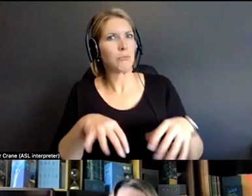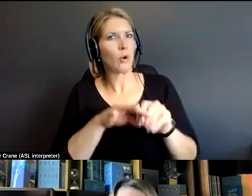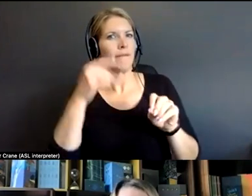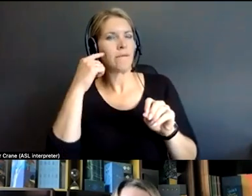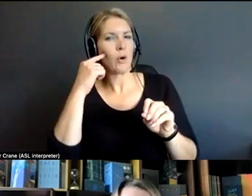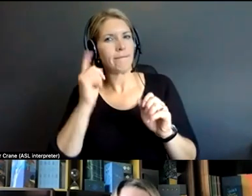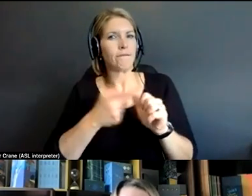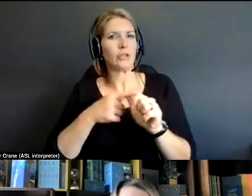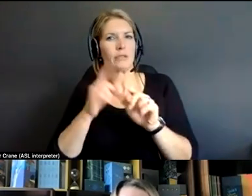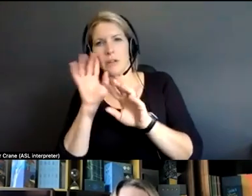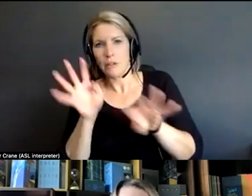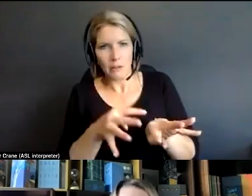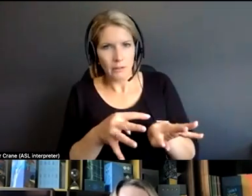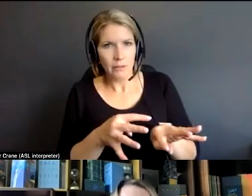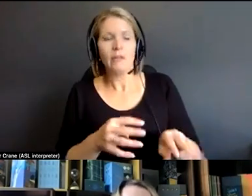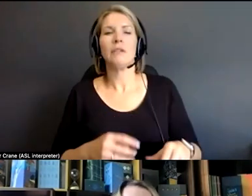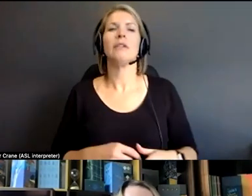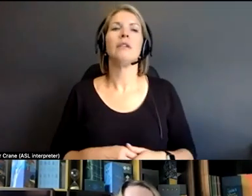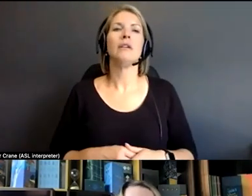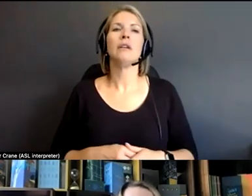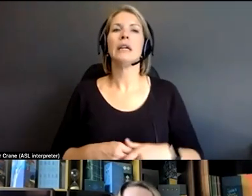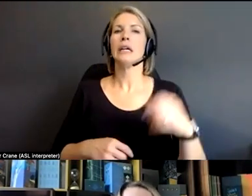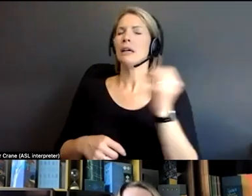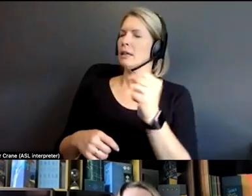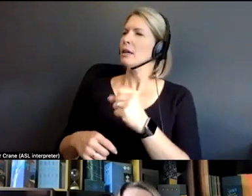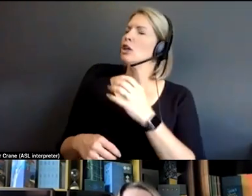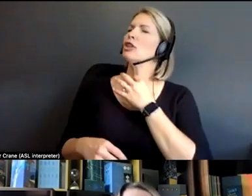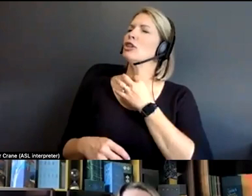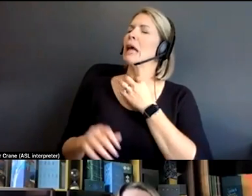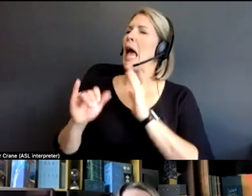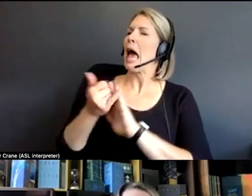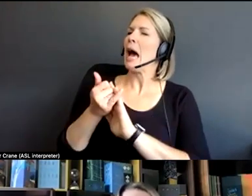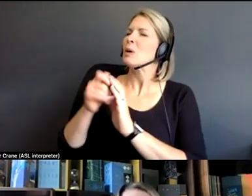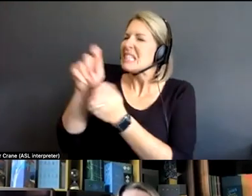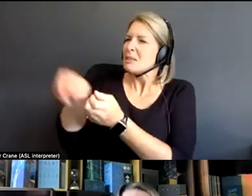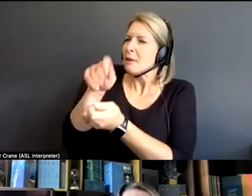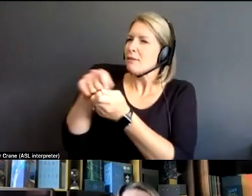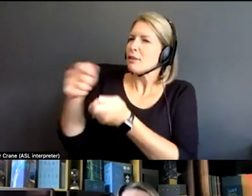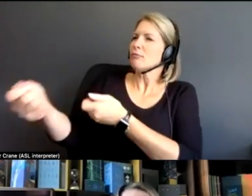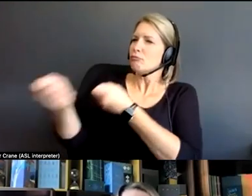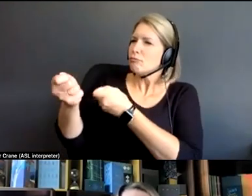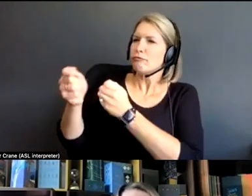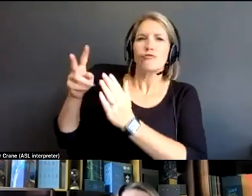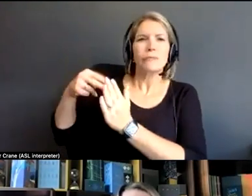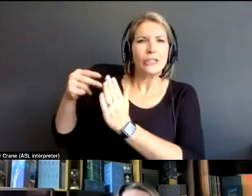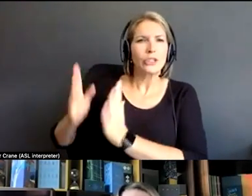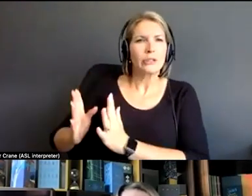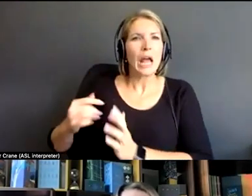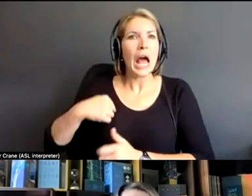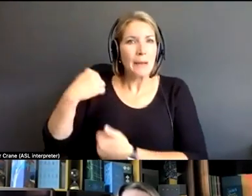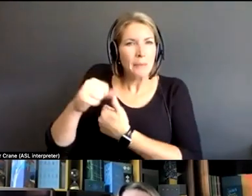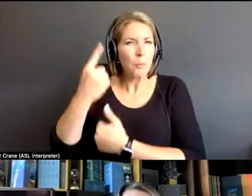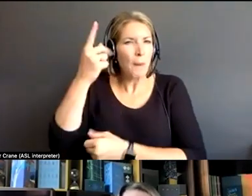Are there specific ways that you would go about attracting a reader's attention? Because one of my design mentors in the industry said to me at one